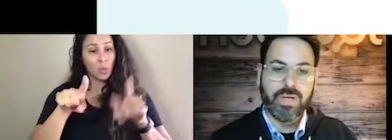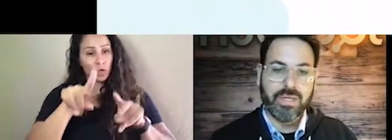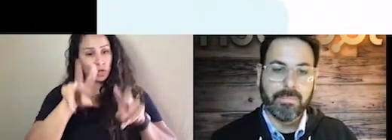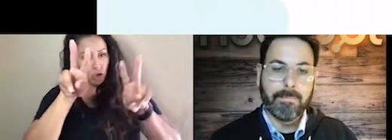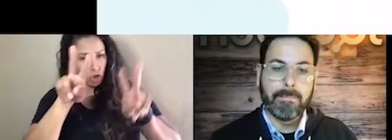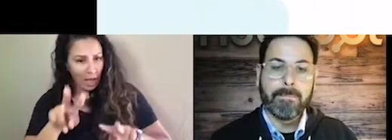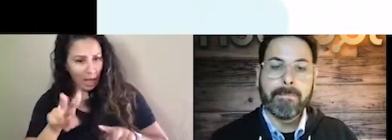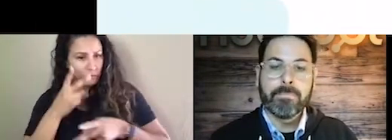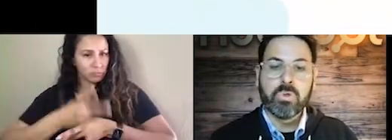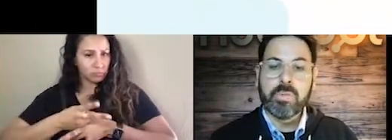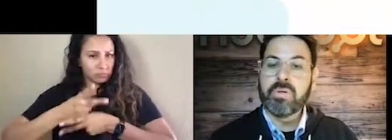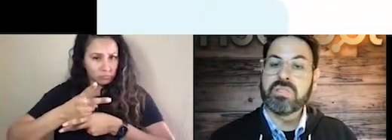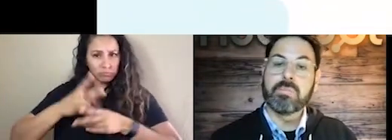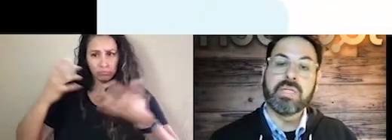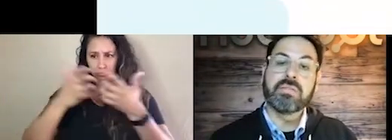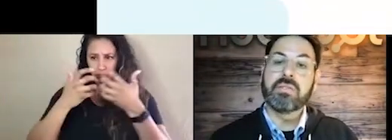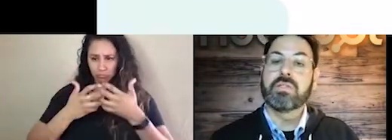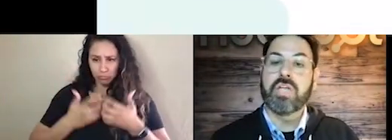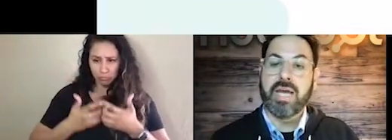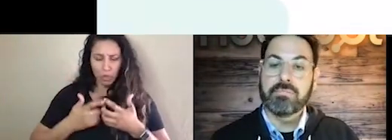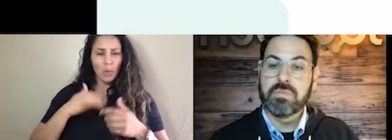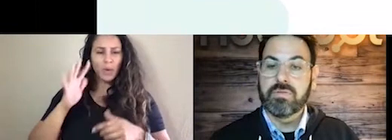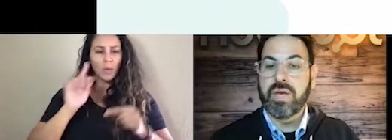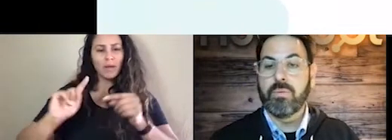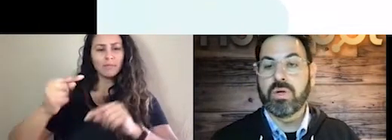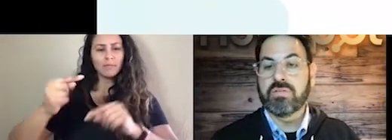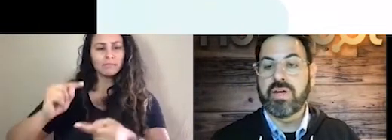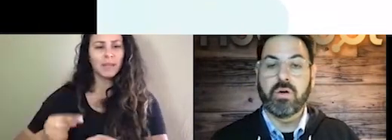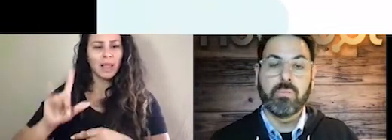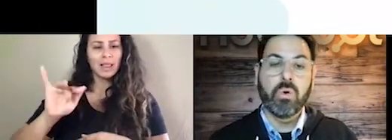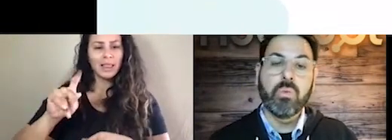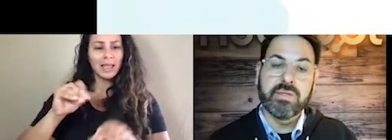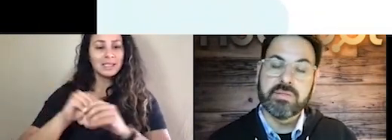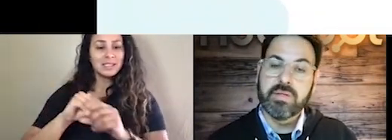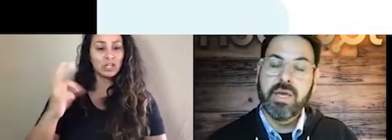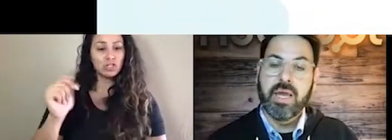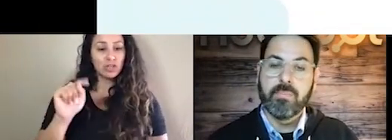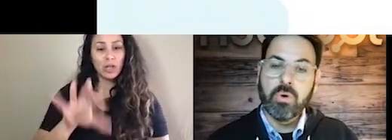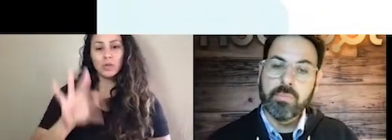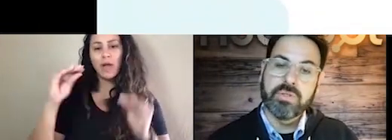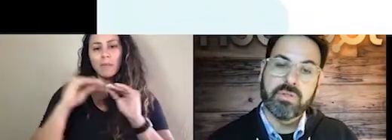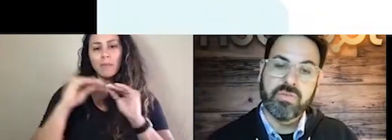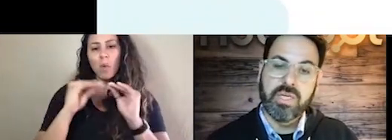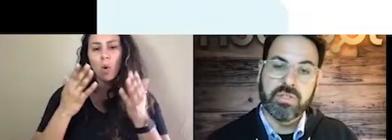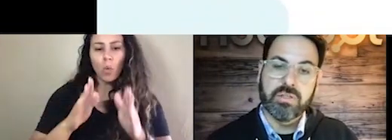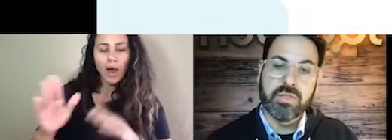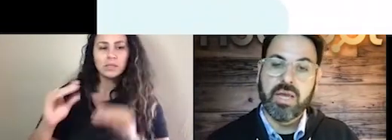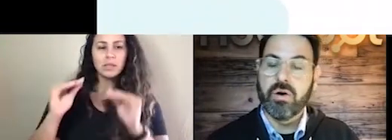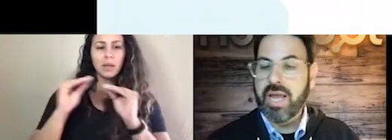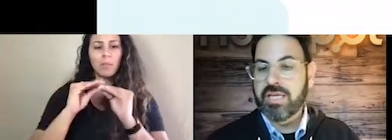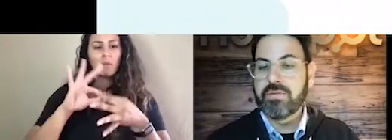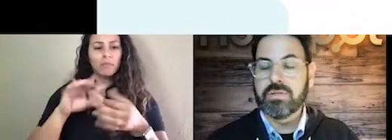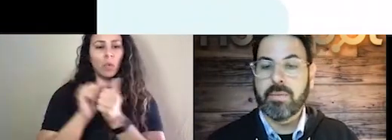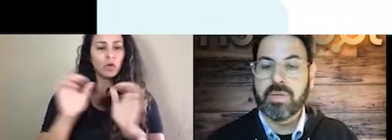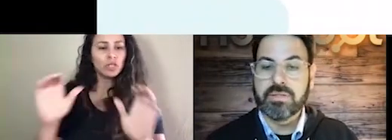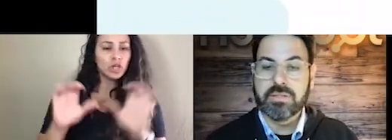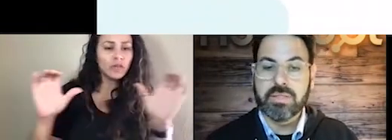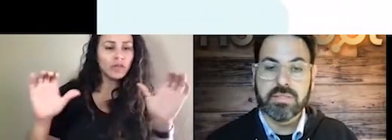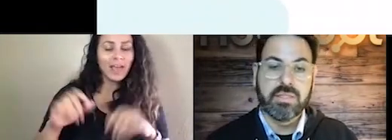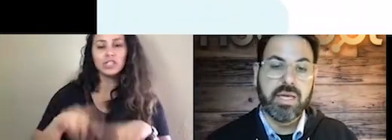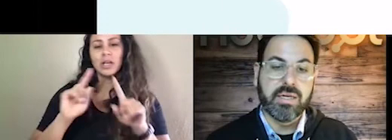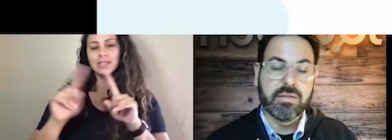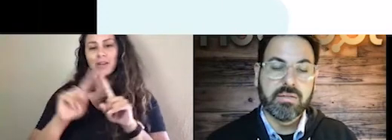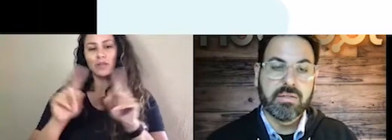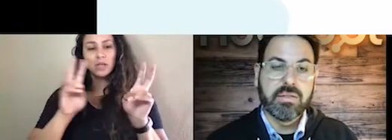you're ready. We'll be putting some links into the chat if you want to find out more ways and more about certification or any of the topics